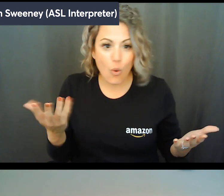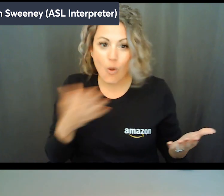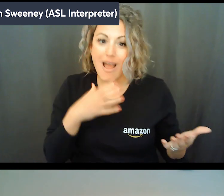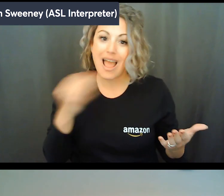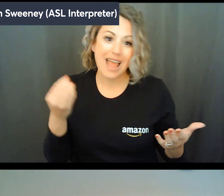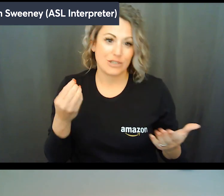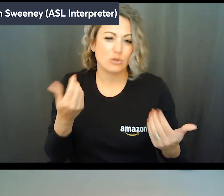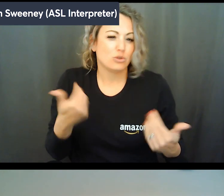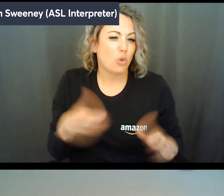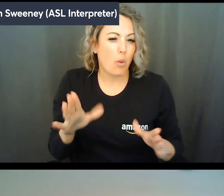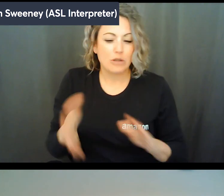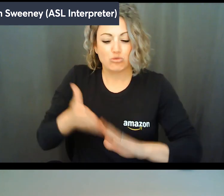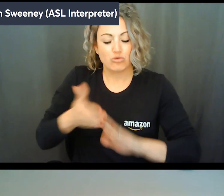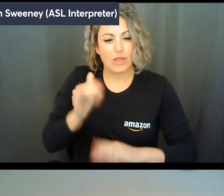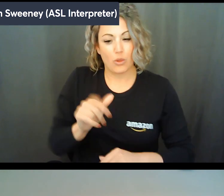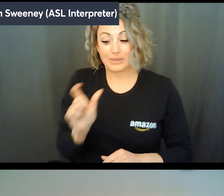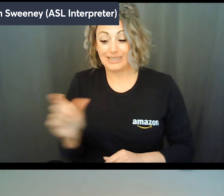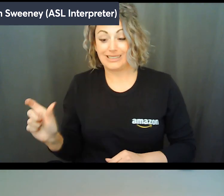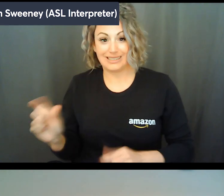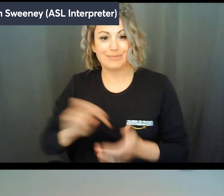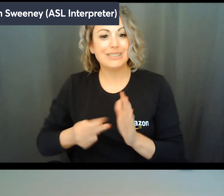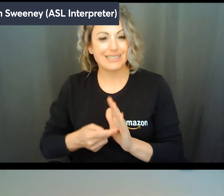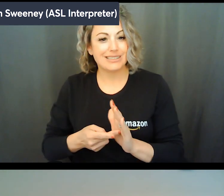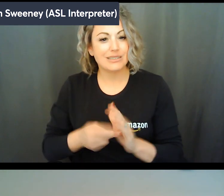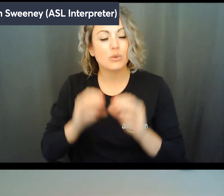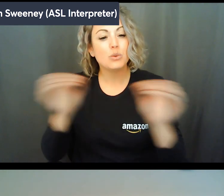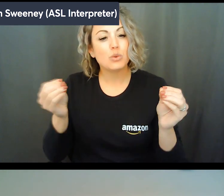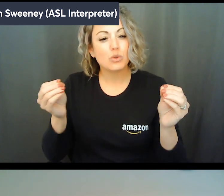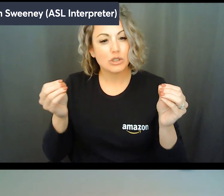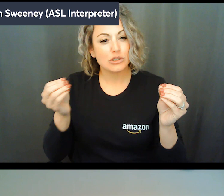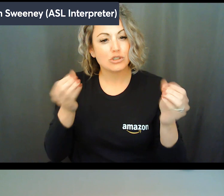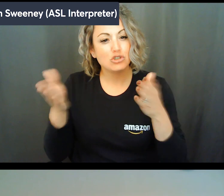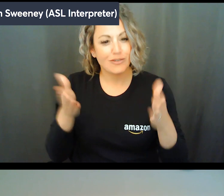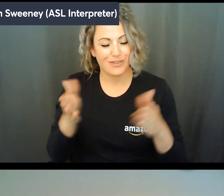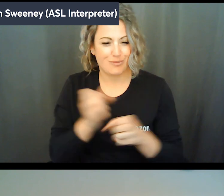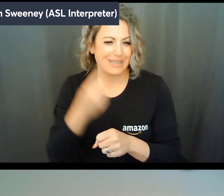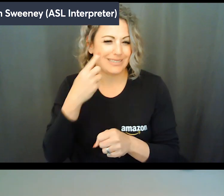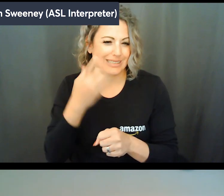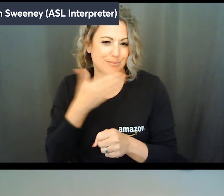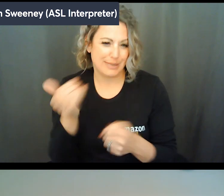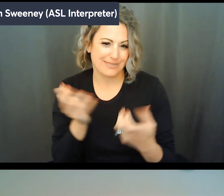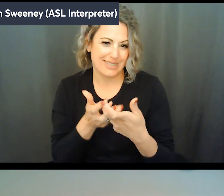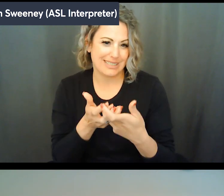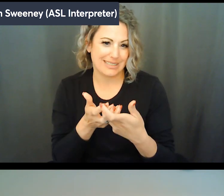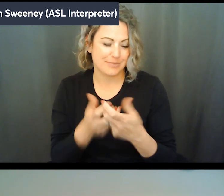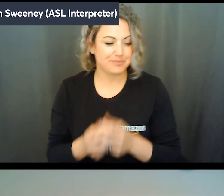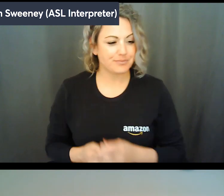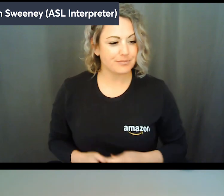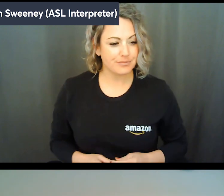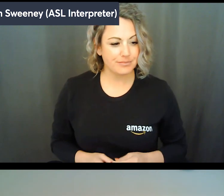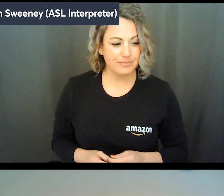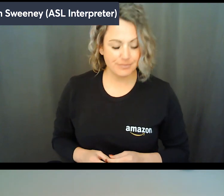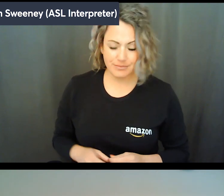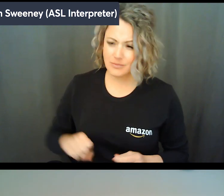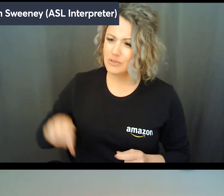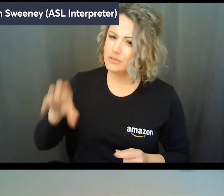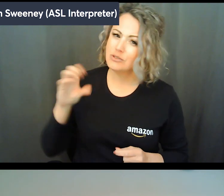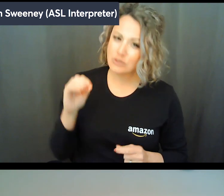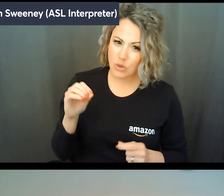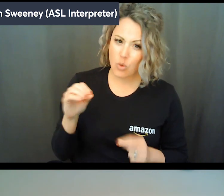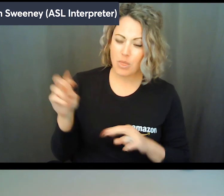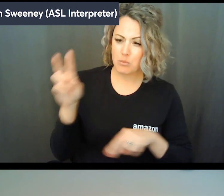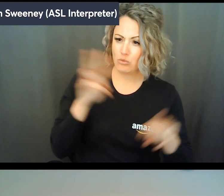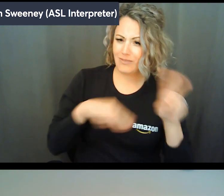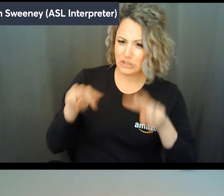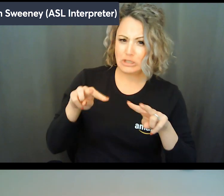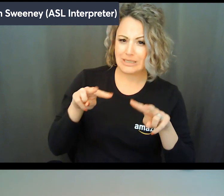over-provision instances, in that case, serverless makes more sense. So I guess that it's not just the provisioning.